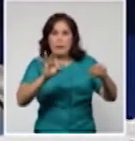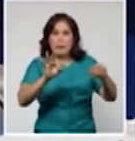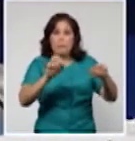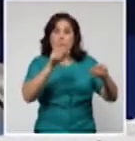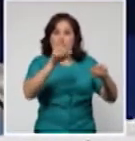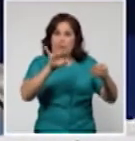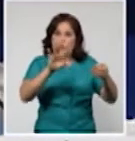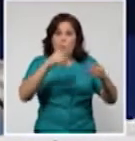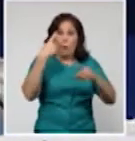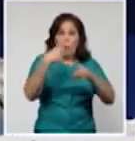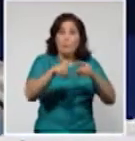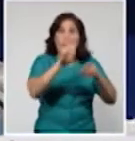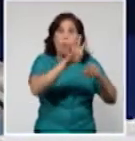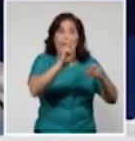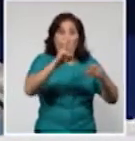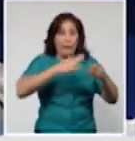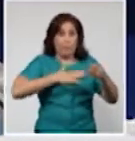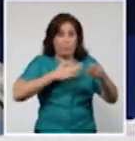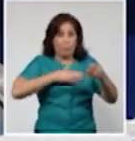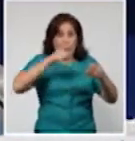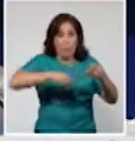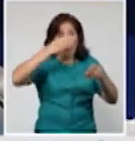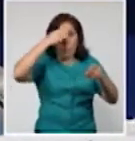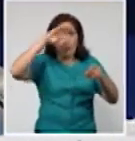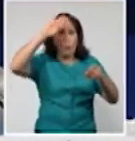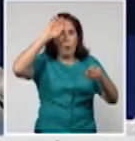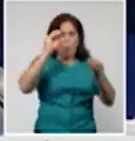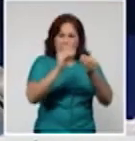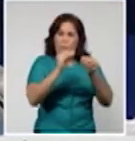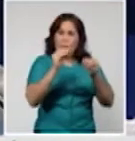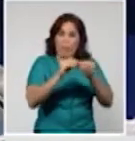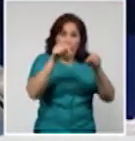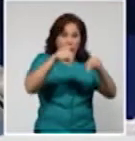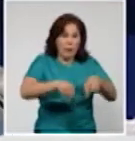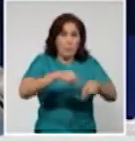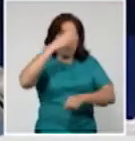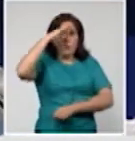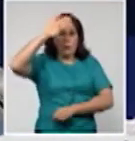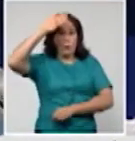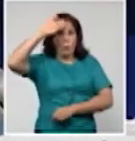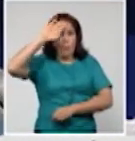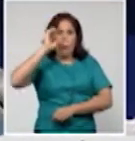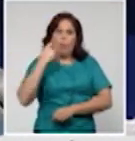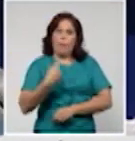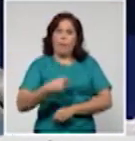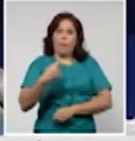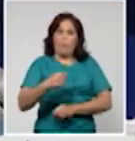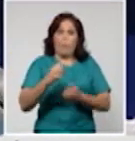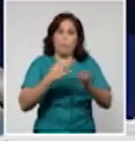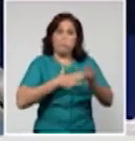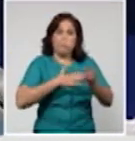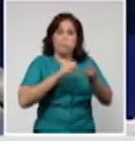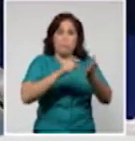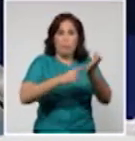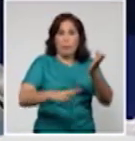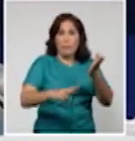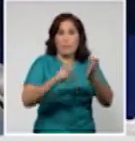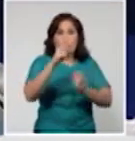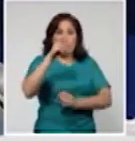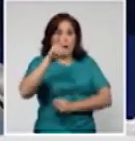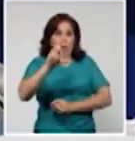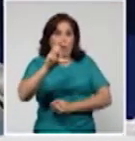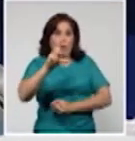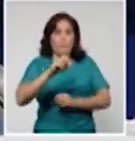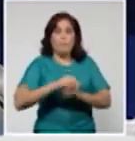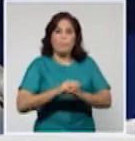Holguín. Those were the imported cases. Now, of the 43 autochthonous cases,